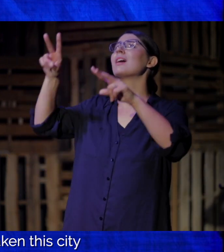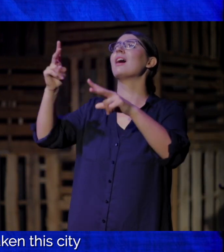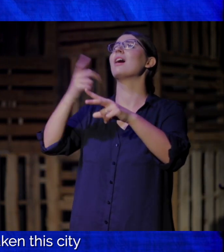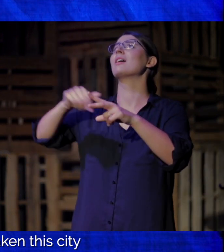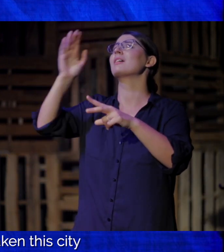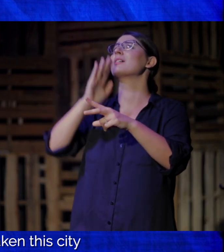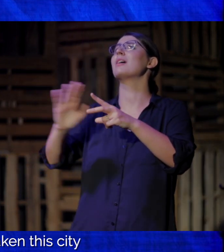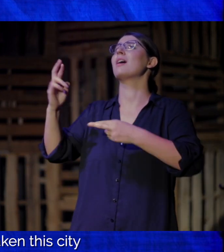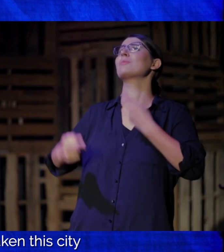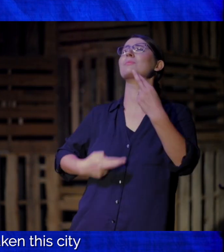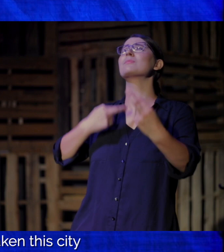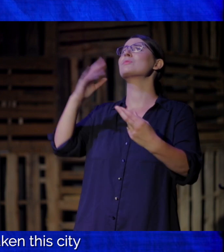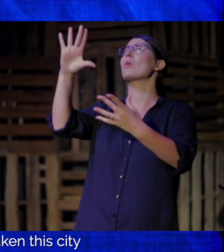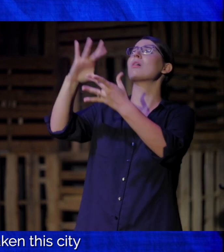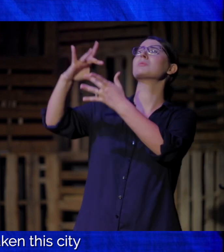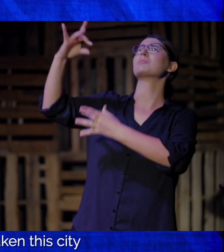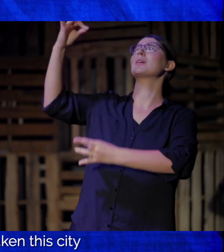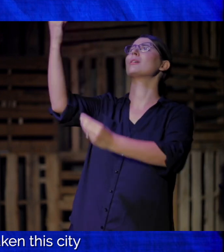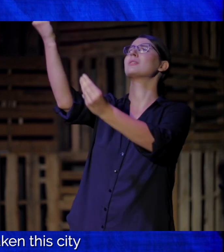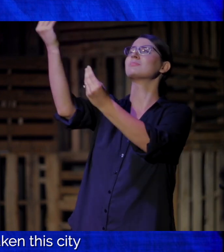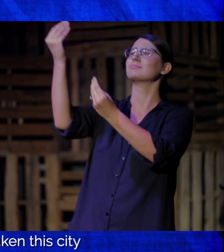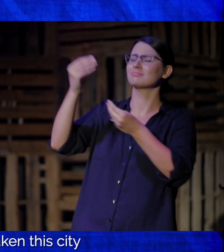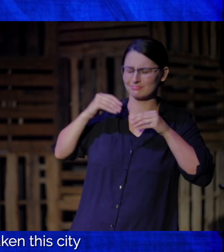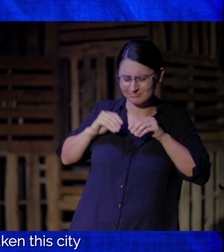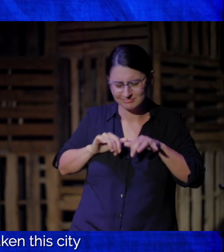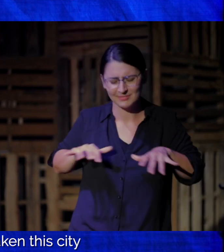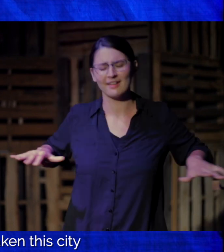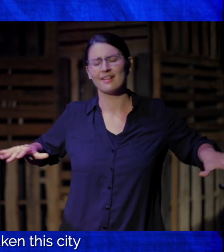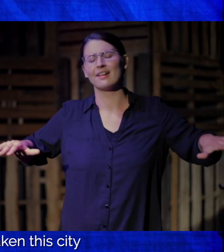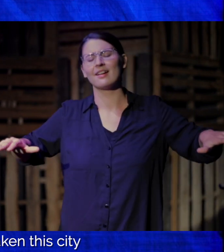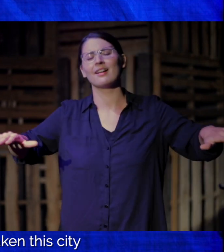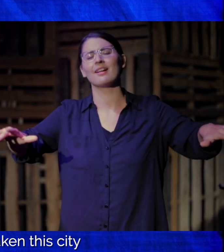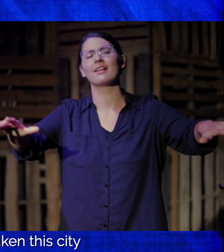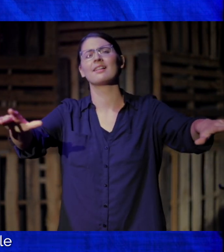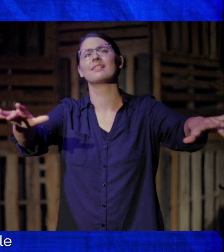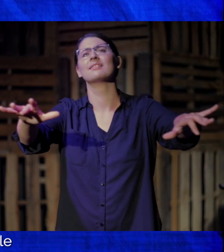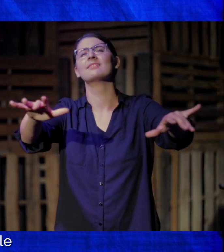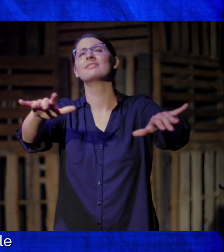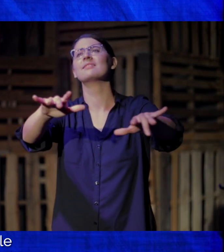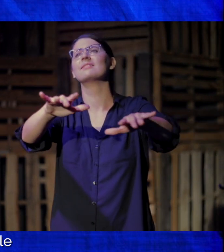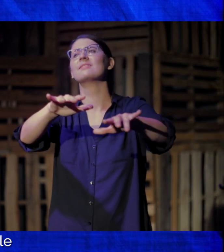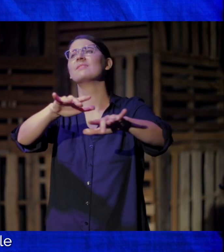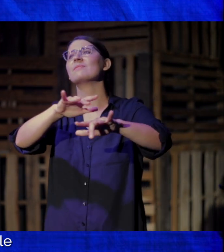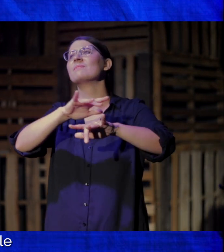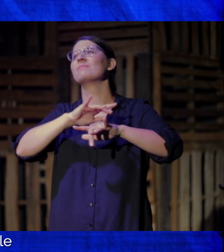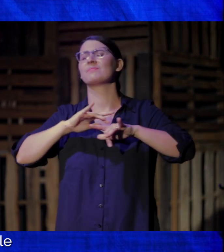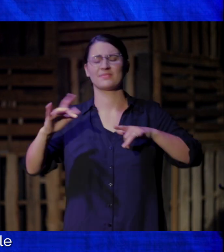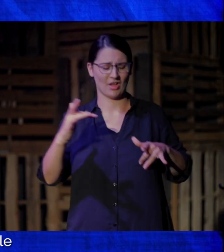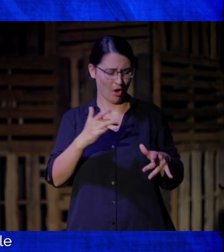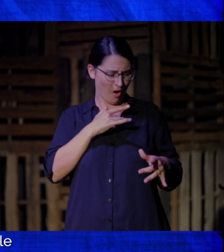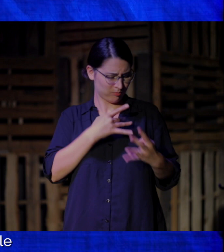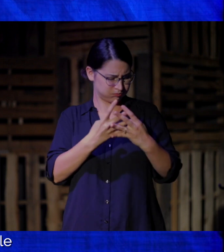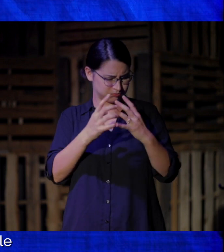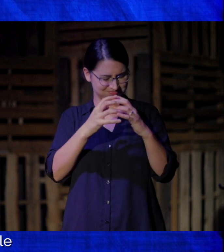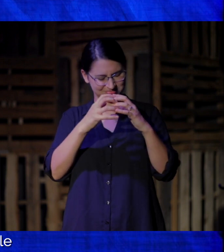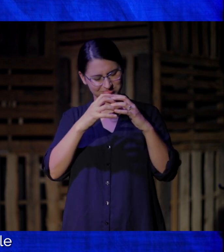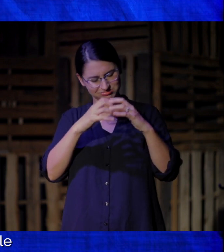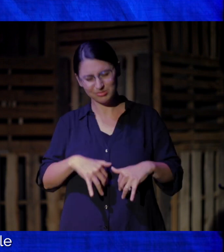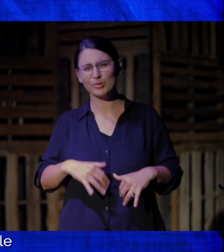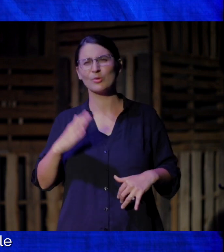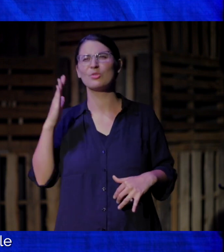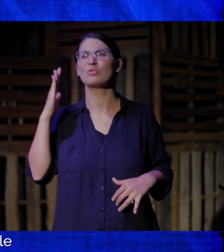of revival, pour it out, pour it out. Every stronghold will